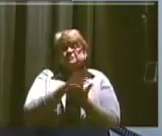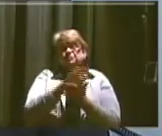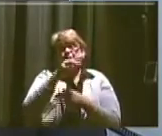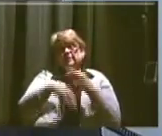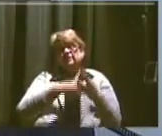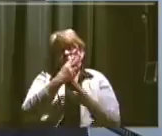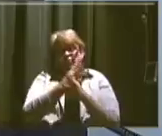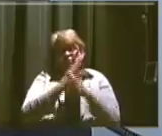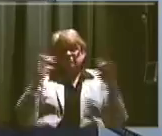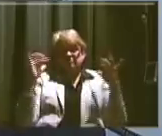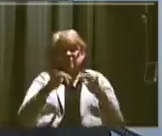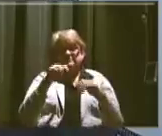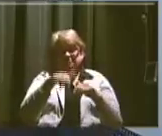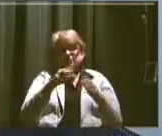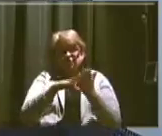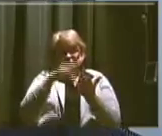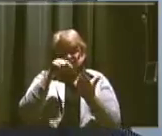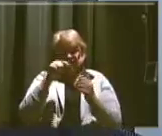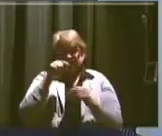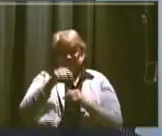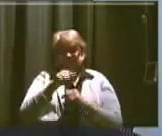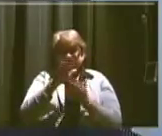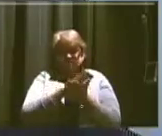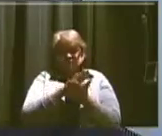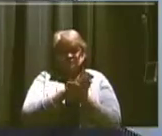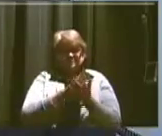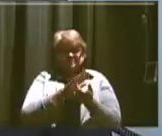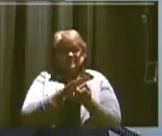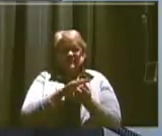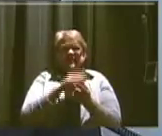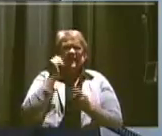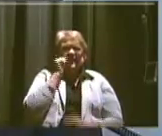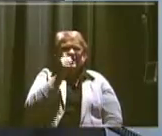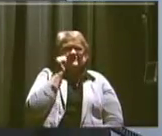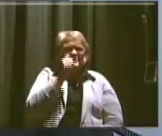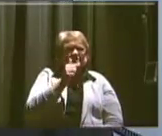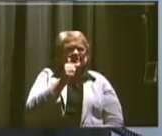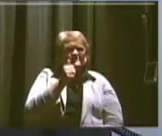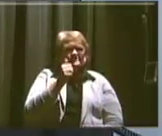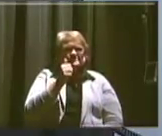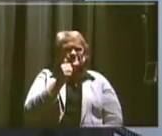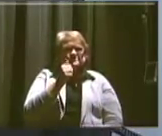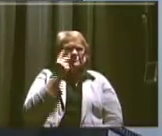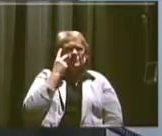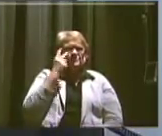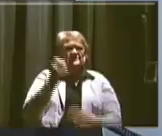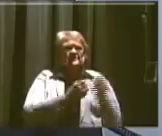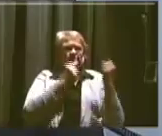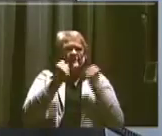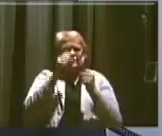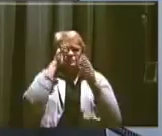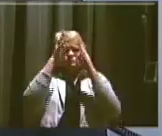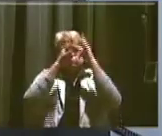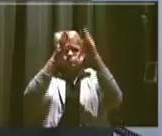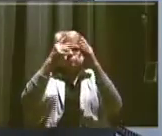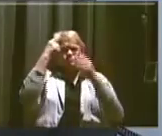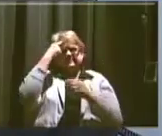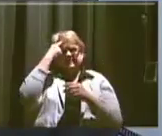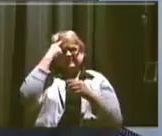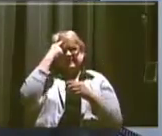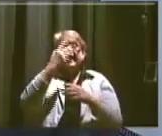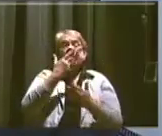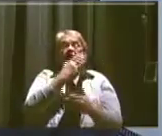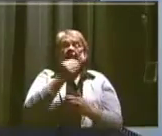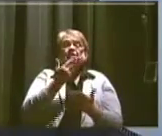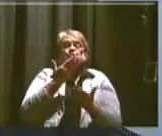world comes to learn, we see every day the power of innovative thinking coupled with good